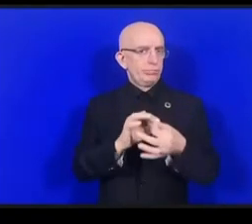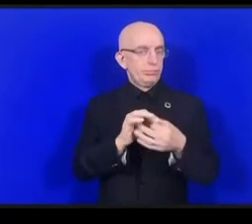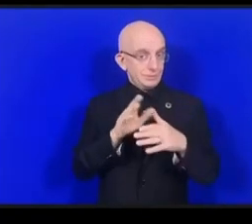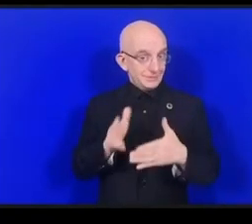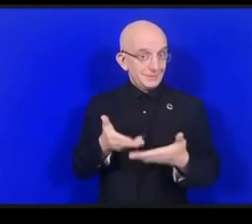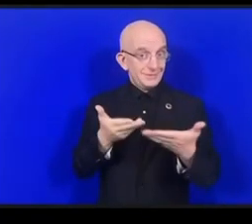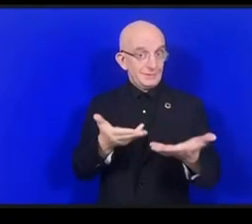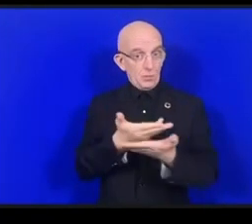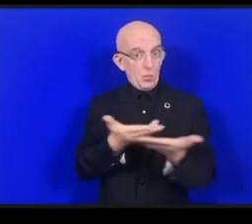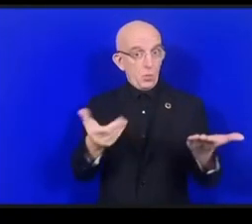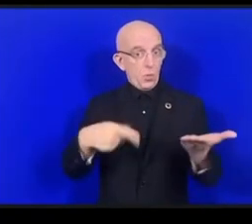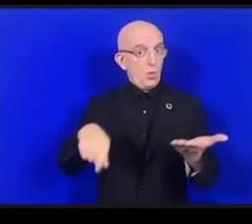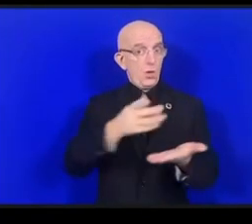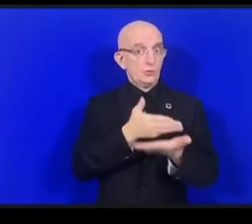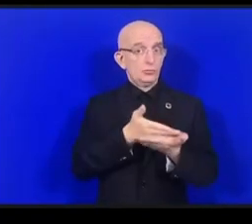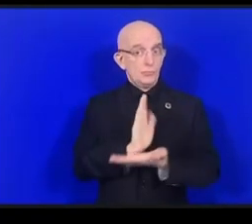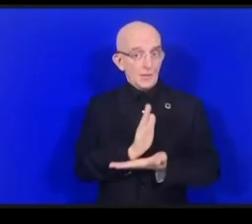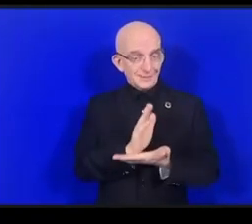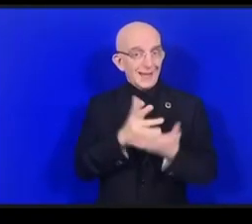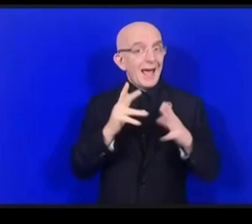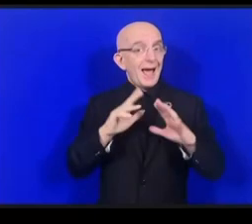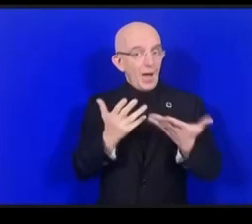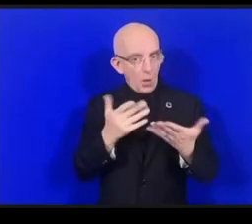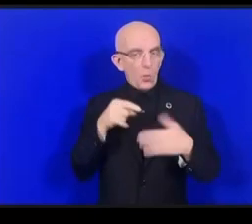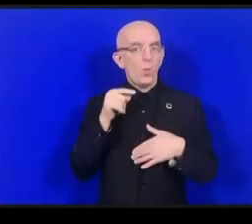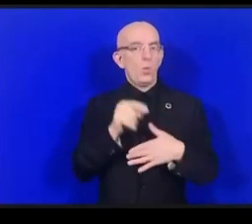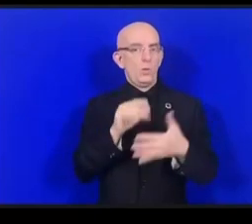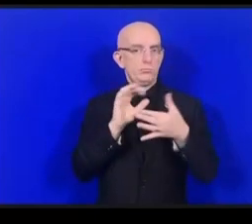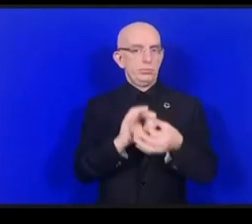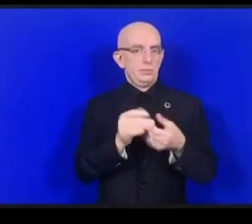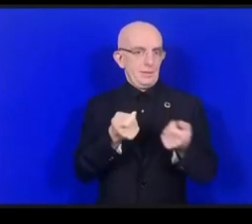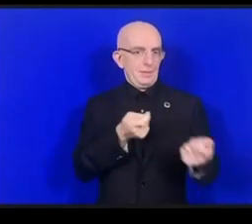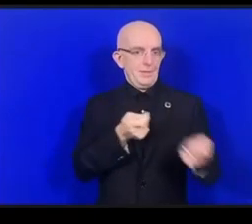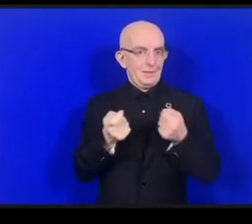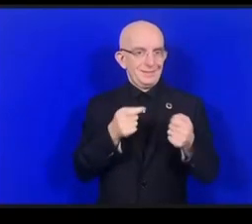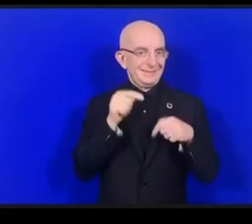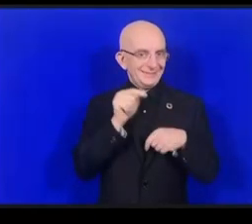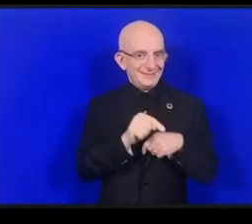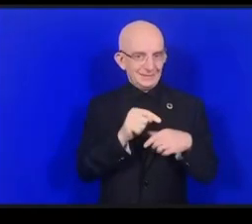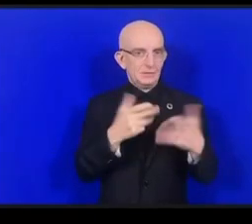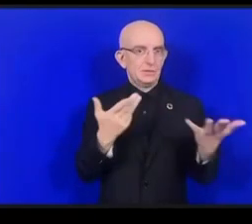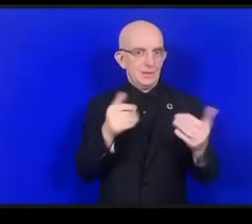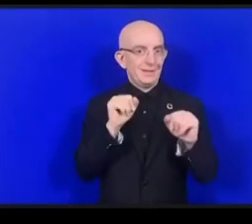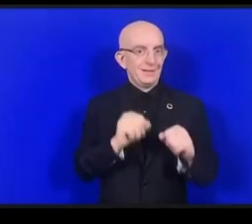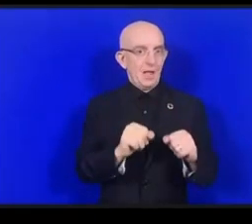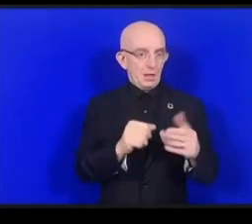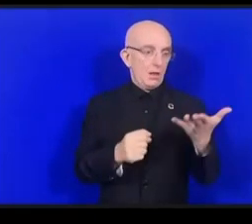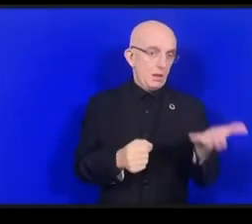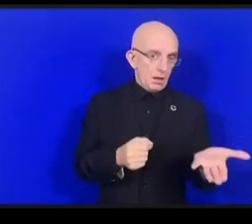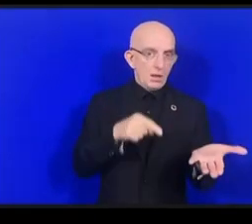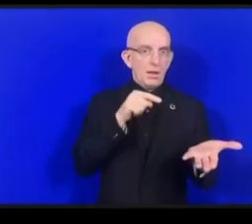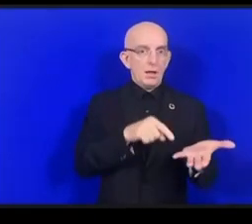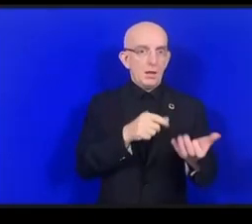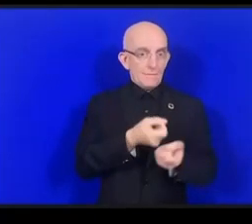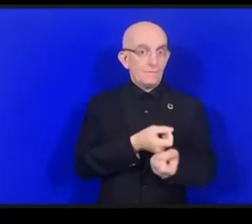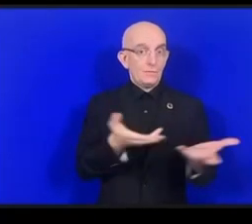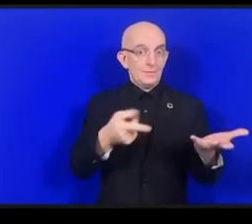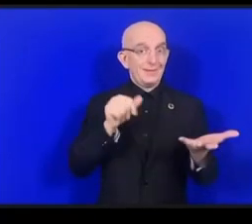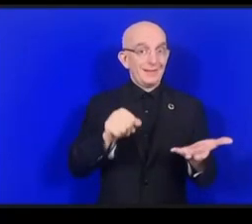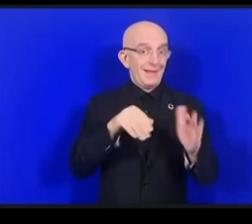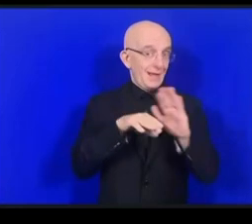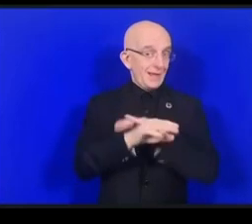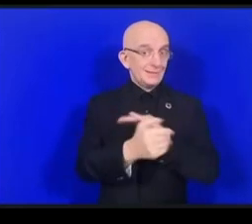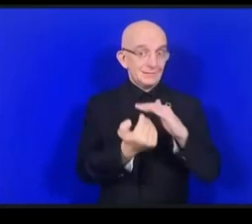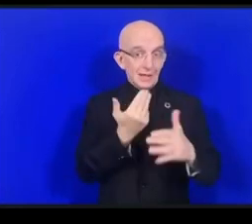So for us, for libraries, it will be about how a localized delivery of the right